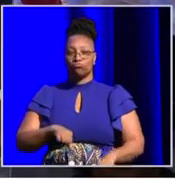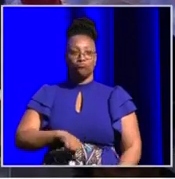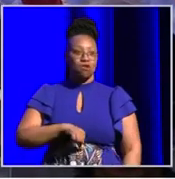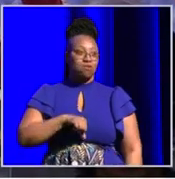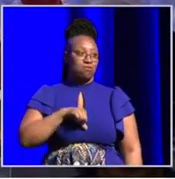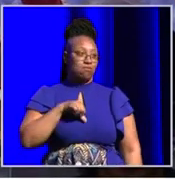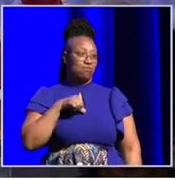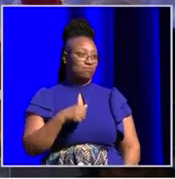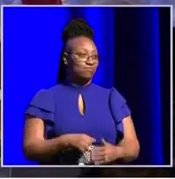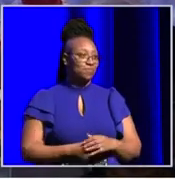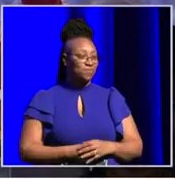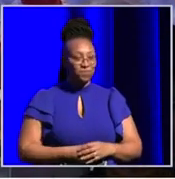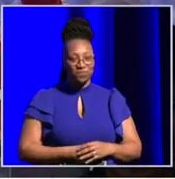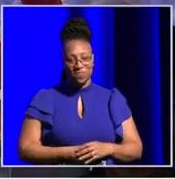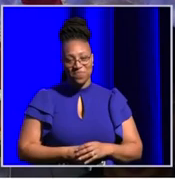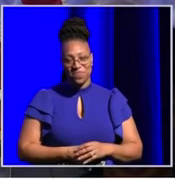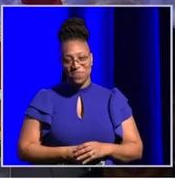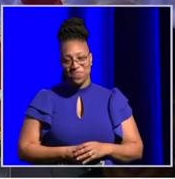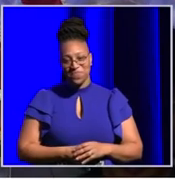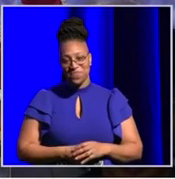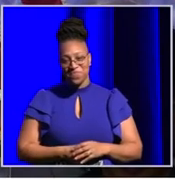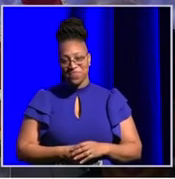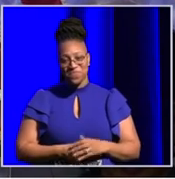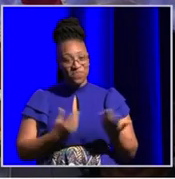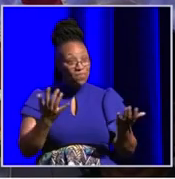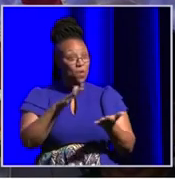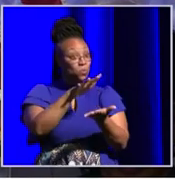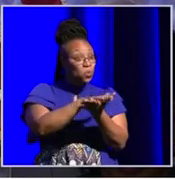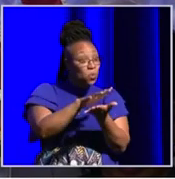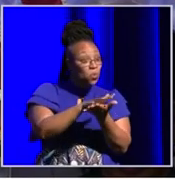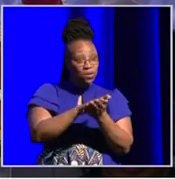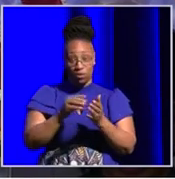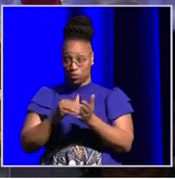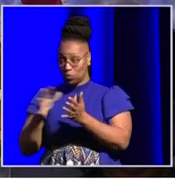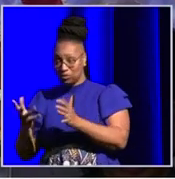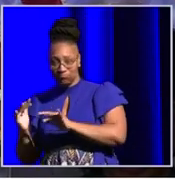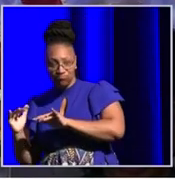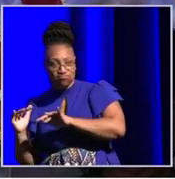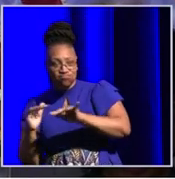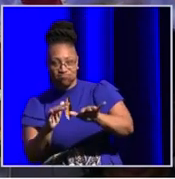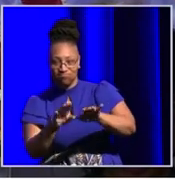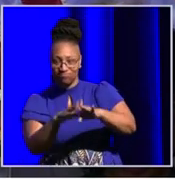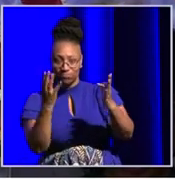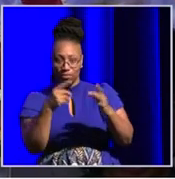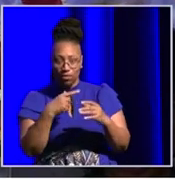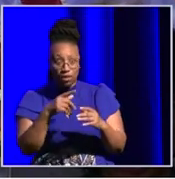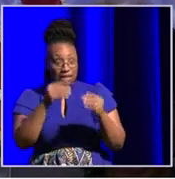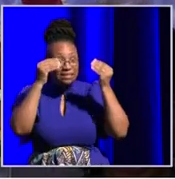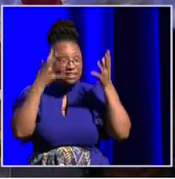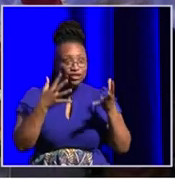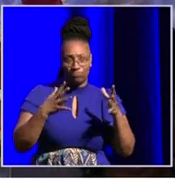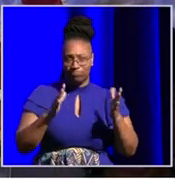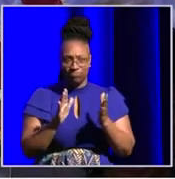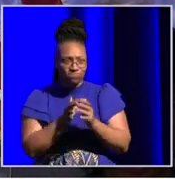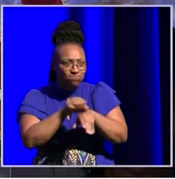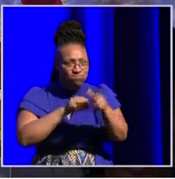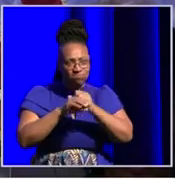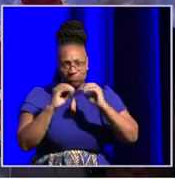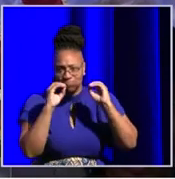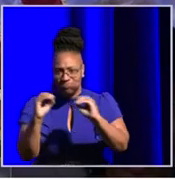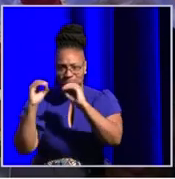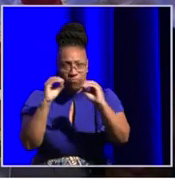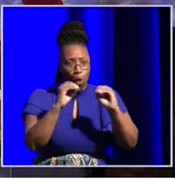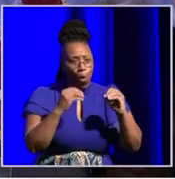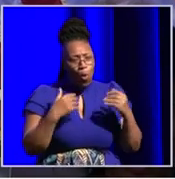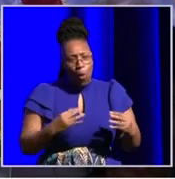Students have returned to school, our recreation centers and libraries and parks are breathing life back into our youth and our families and our seniors. But not everyone in our